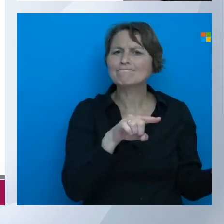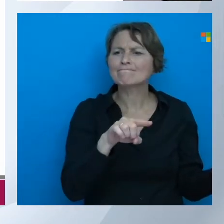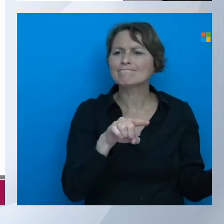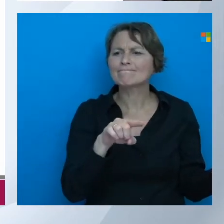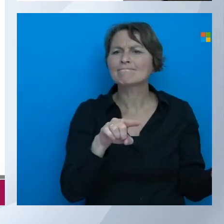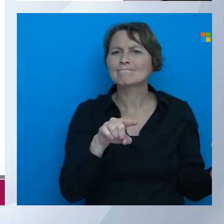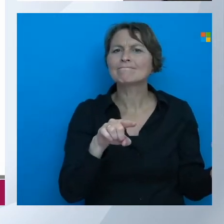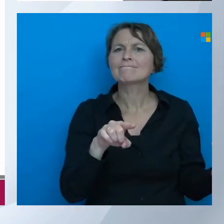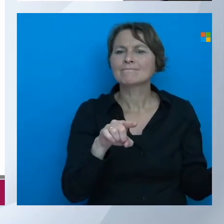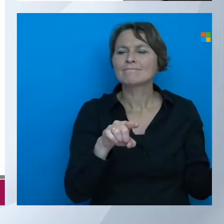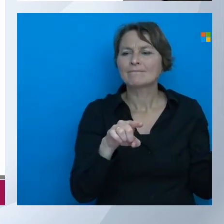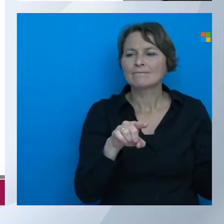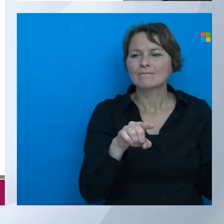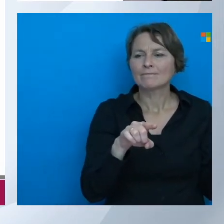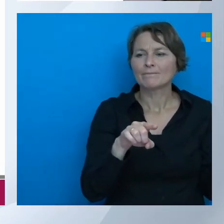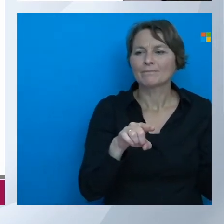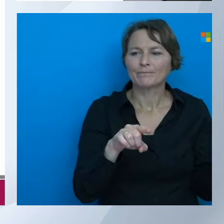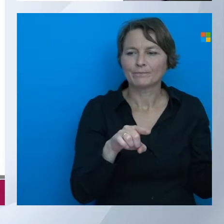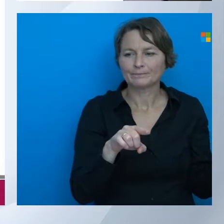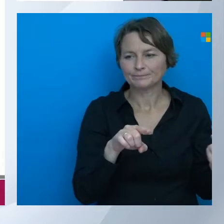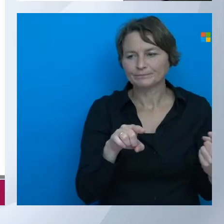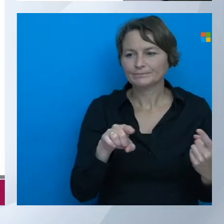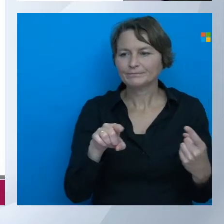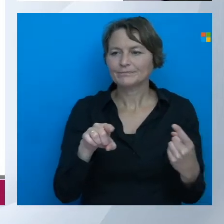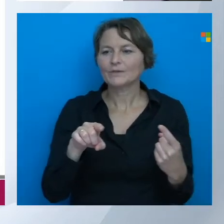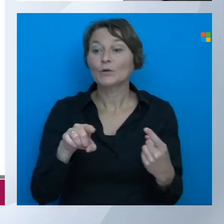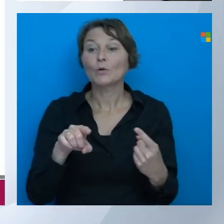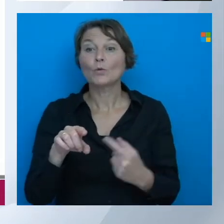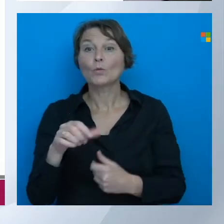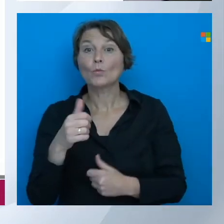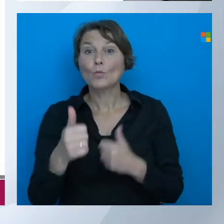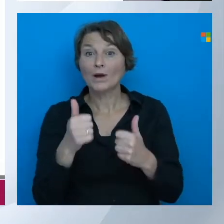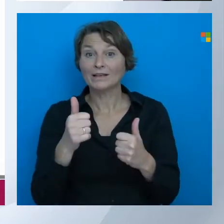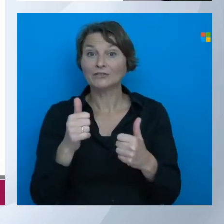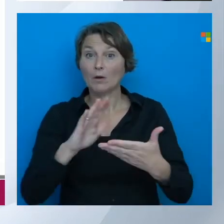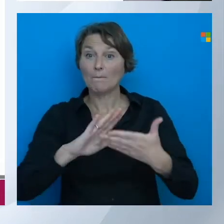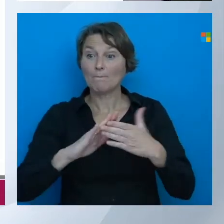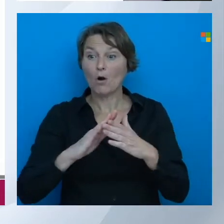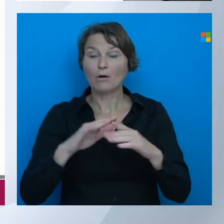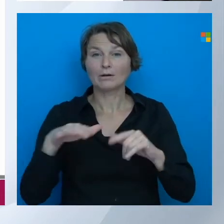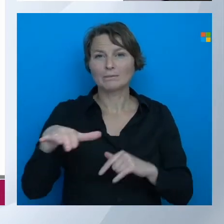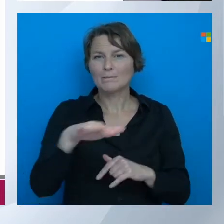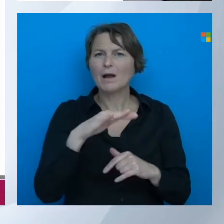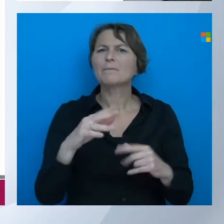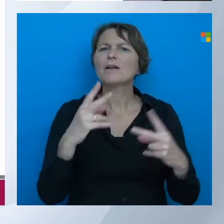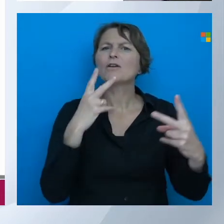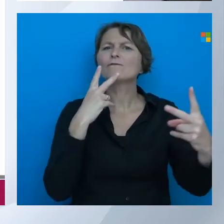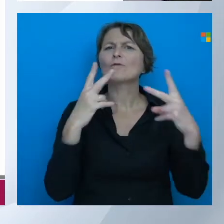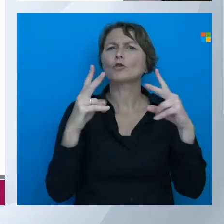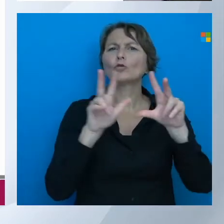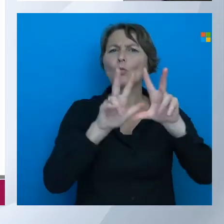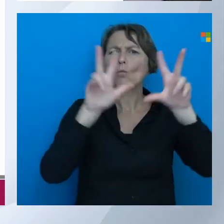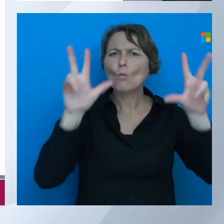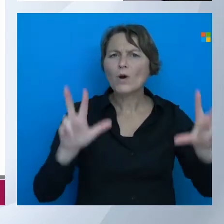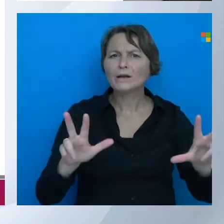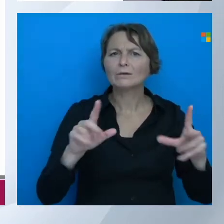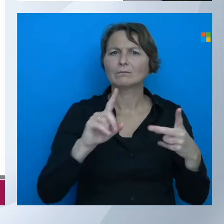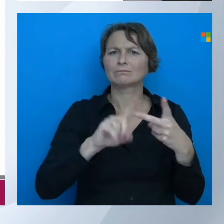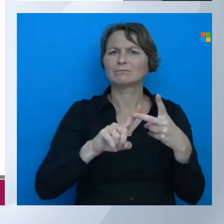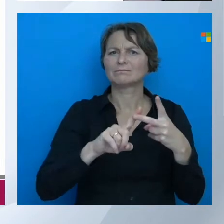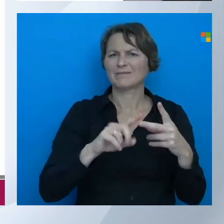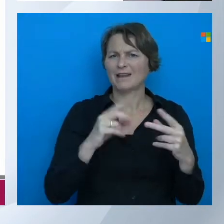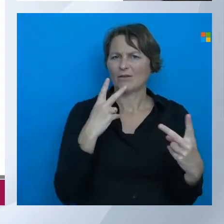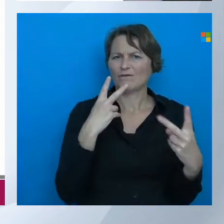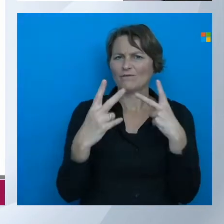Marketplace. Once again, in my case, it's Windows Virtual Desktop, and then go through all those